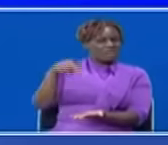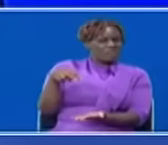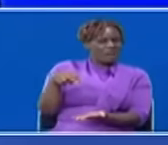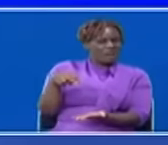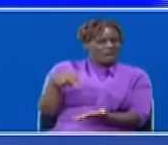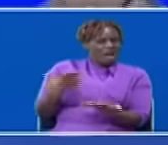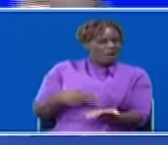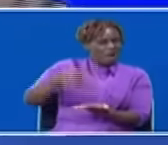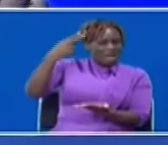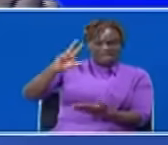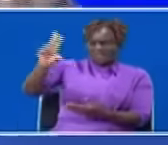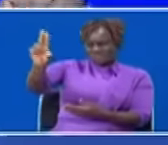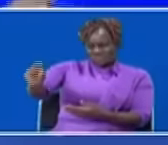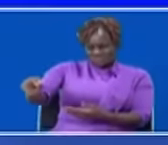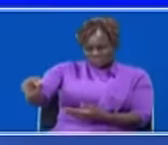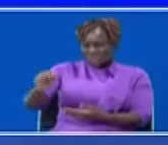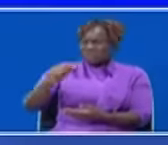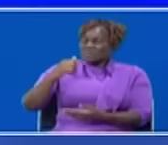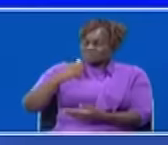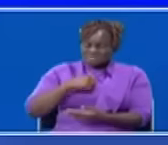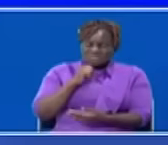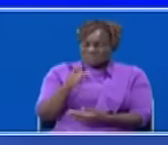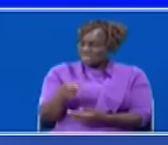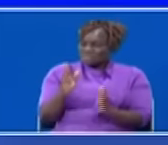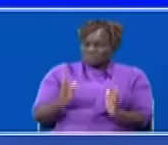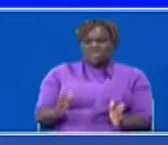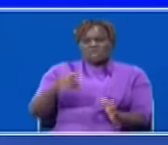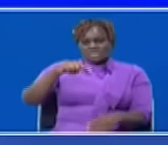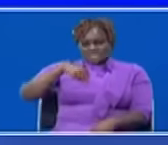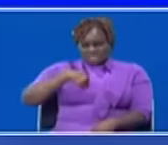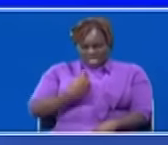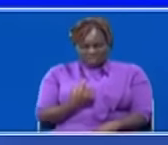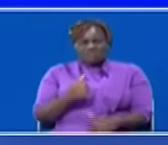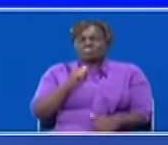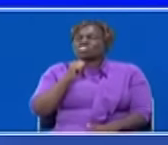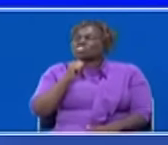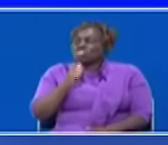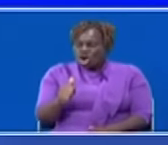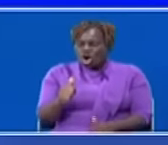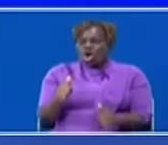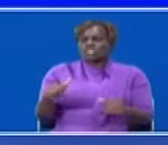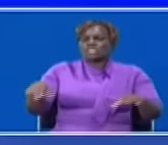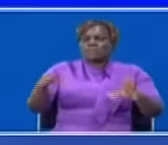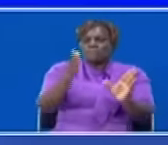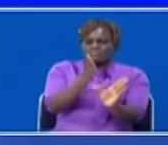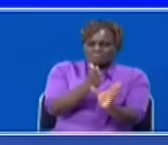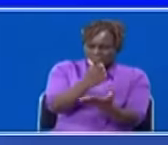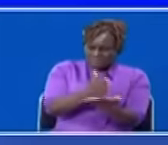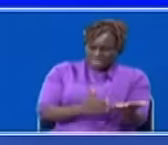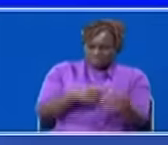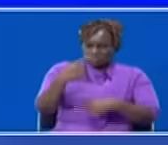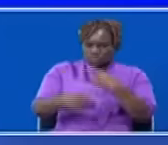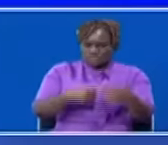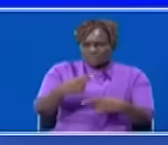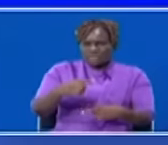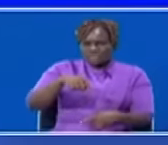how high. I'm not that kind of person, Yvonne. All right. Okay. So I will not be party to processes that I